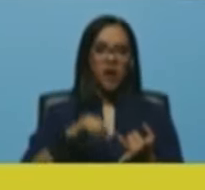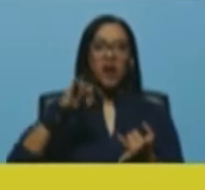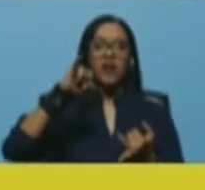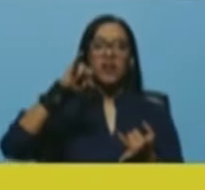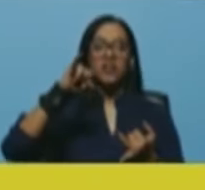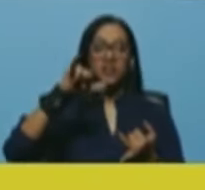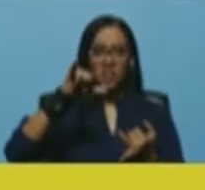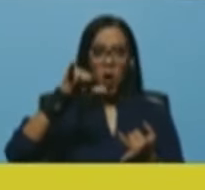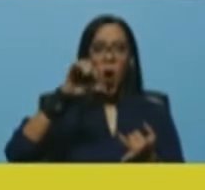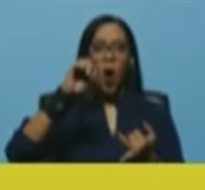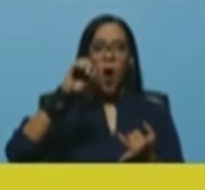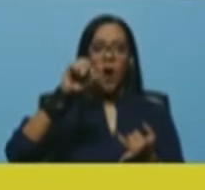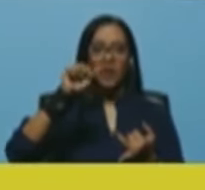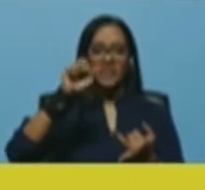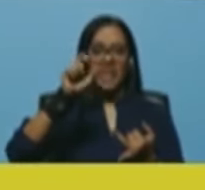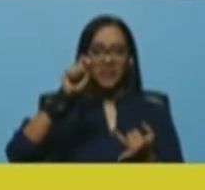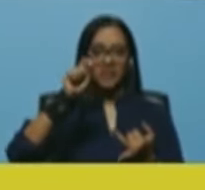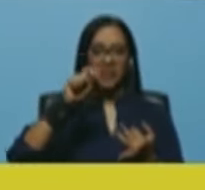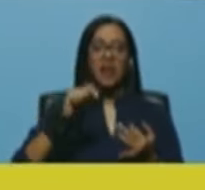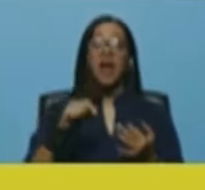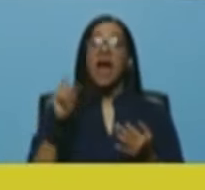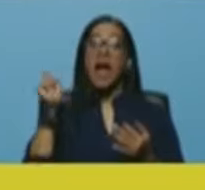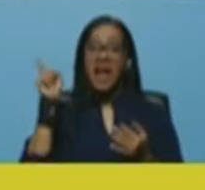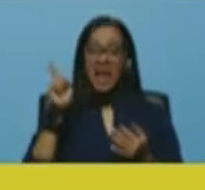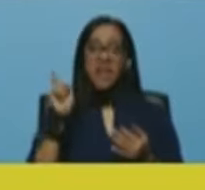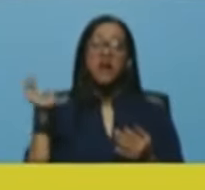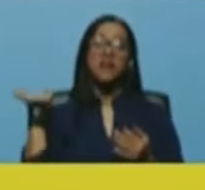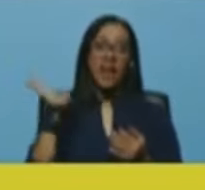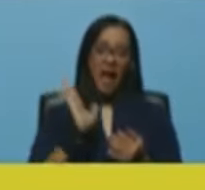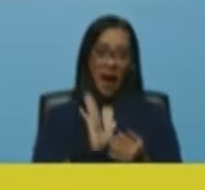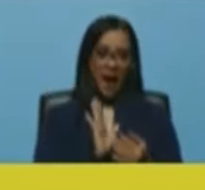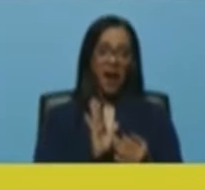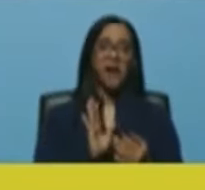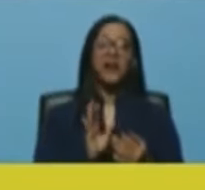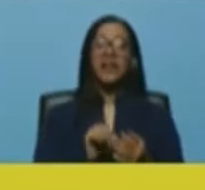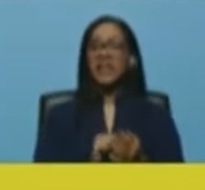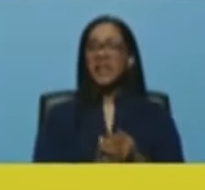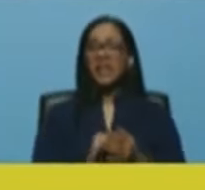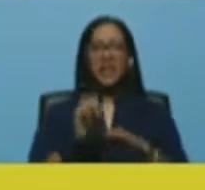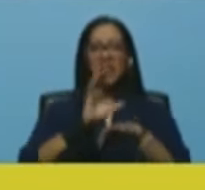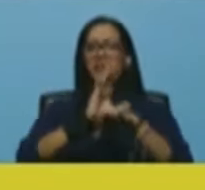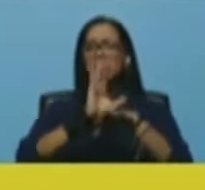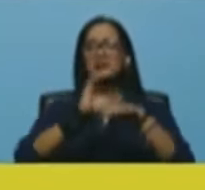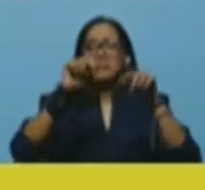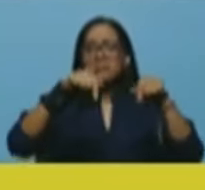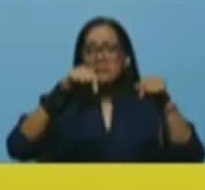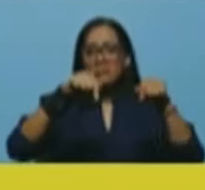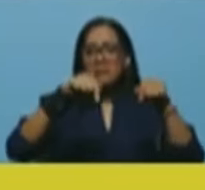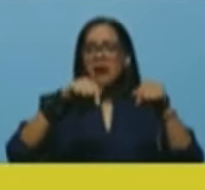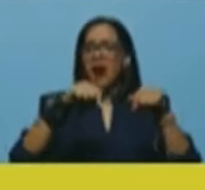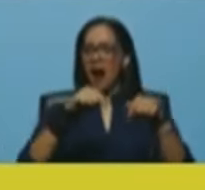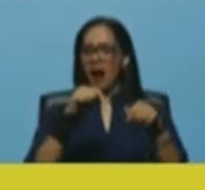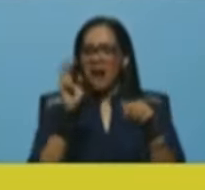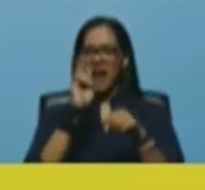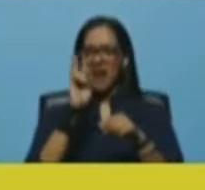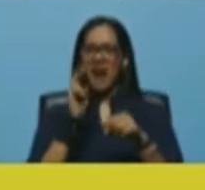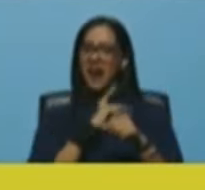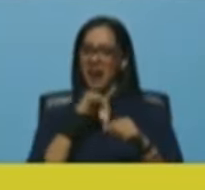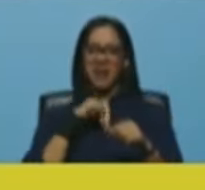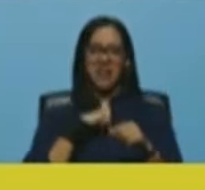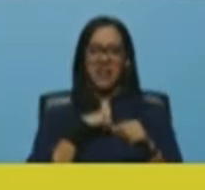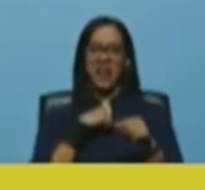and Josep Borrell say that they brought civilization and we were the barbaric